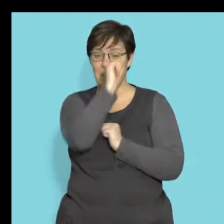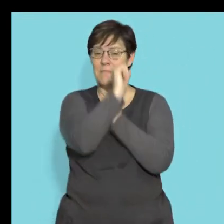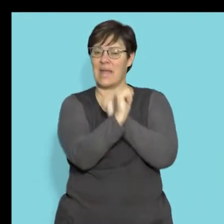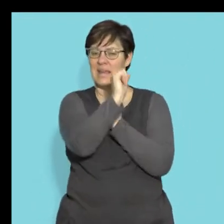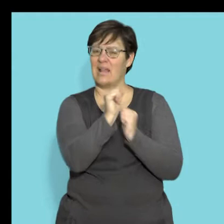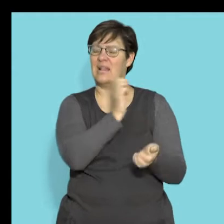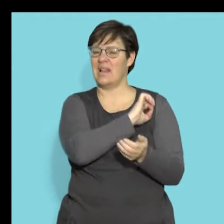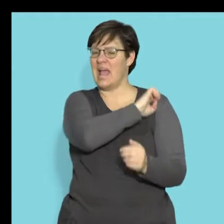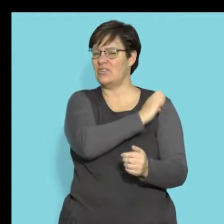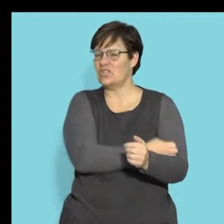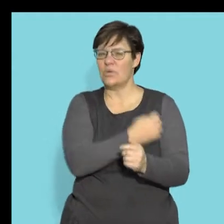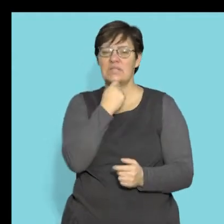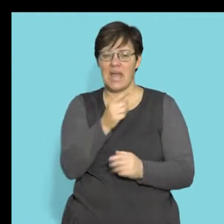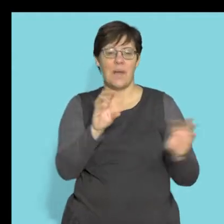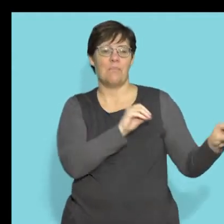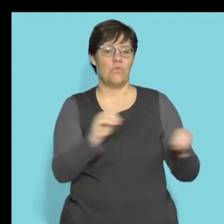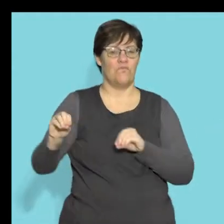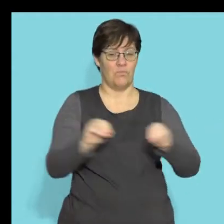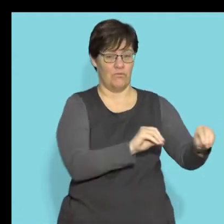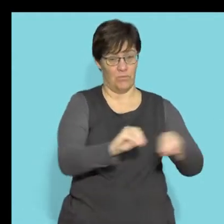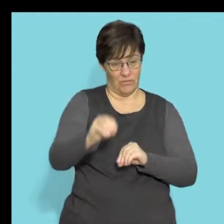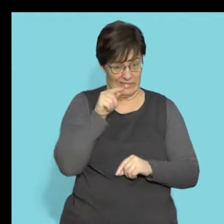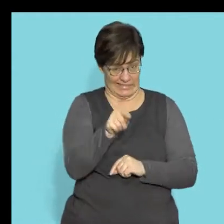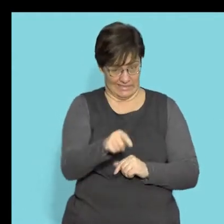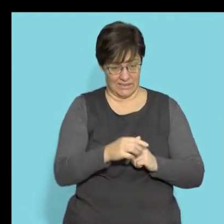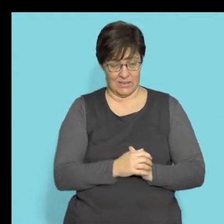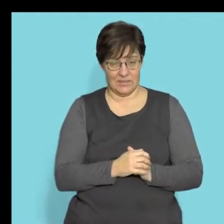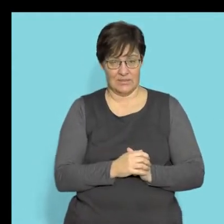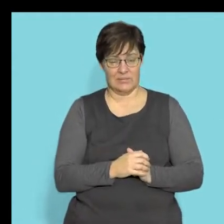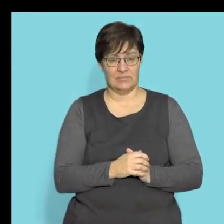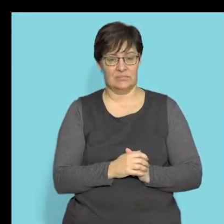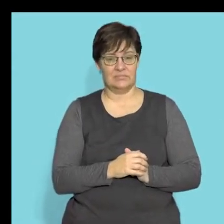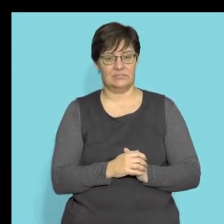we talk about mechanical energy, we're really talking about movement.